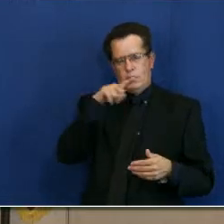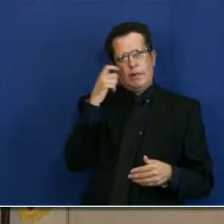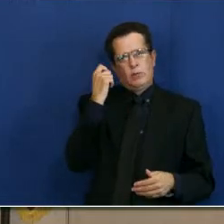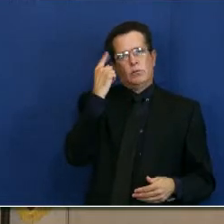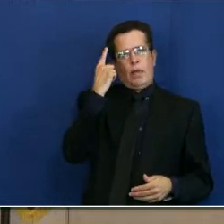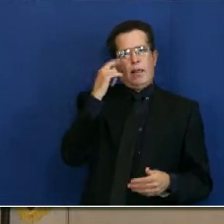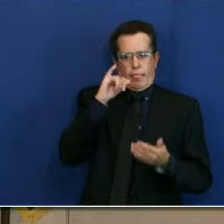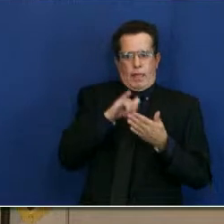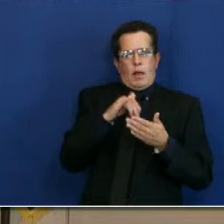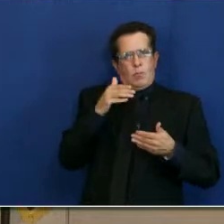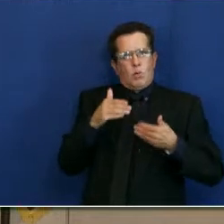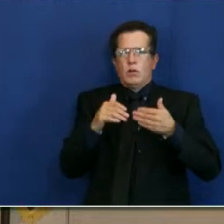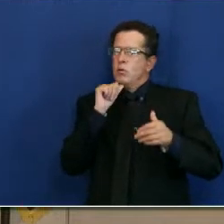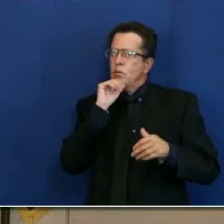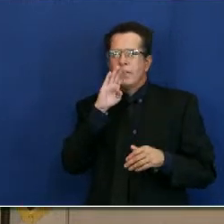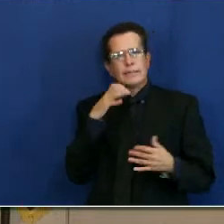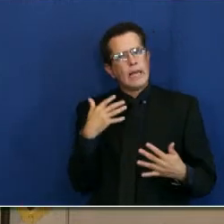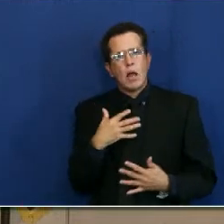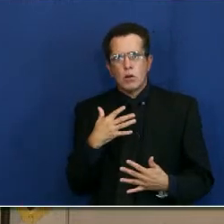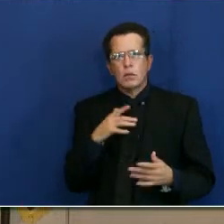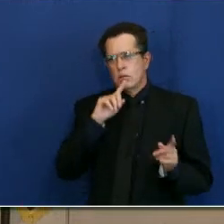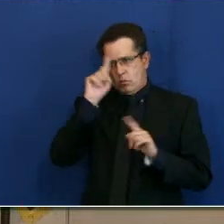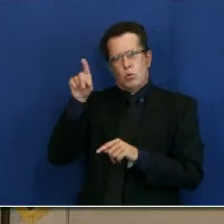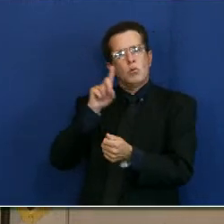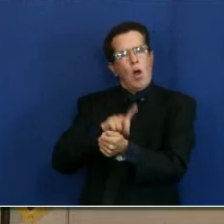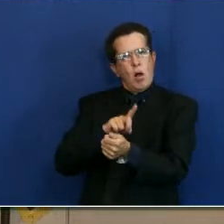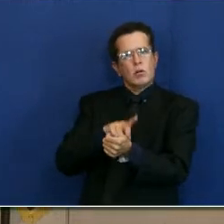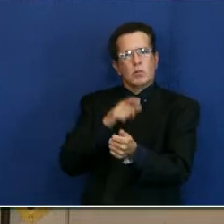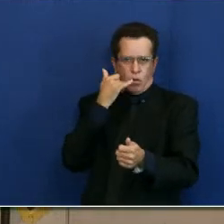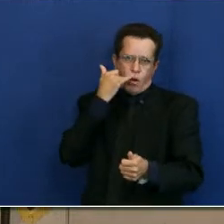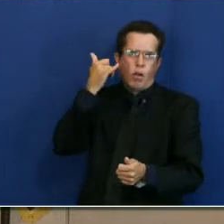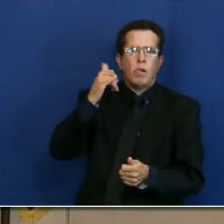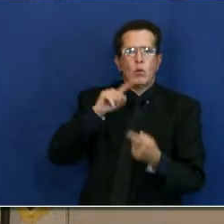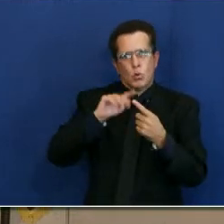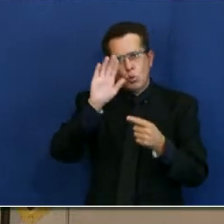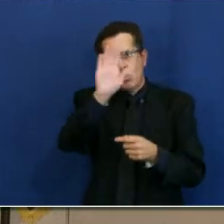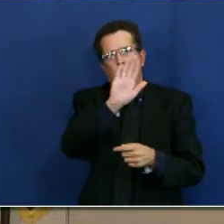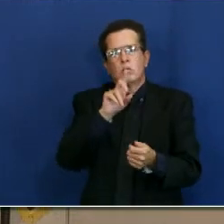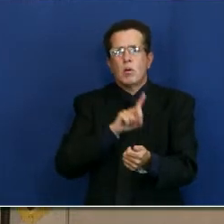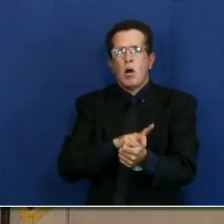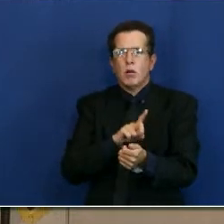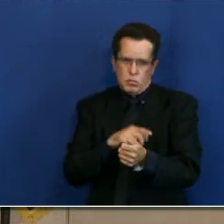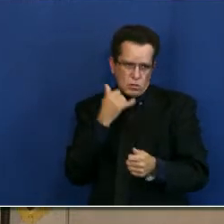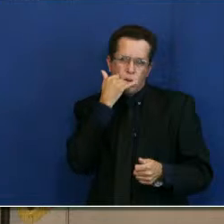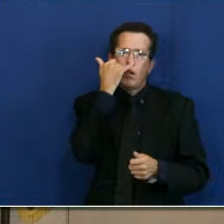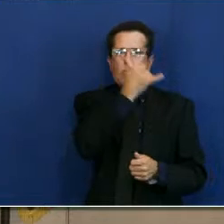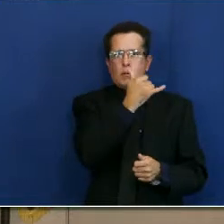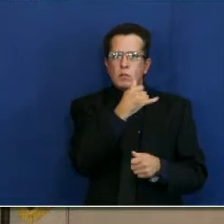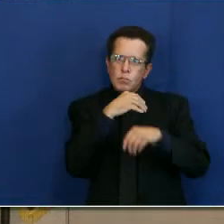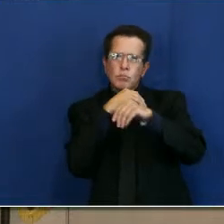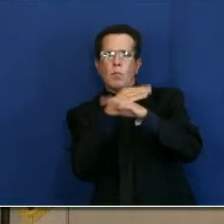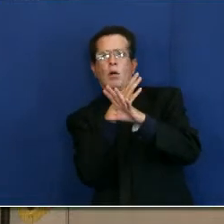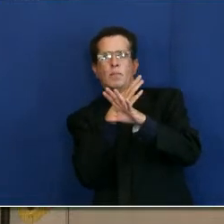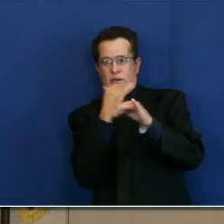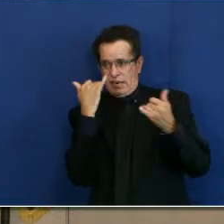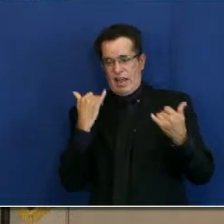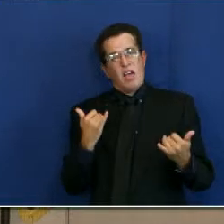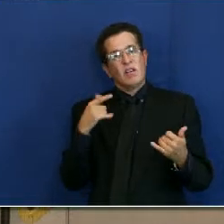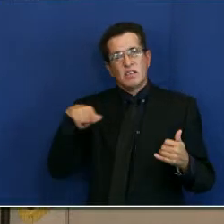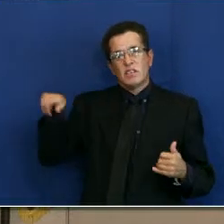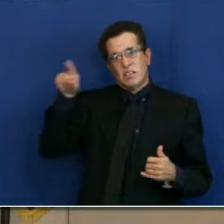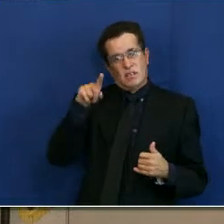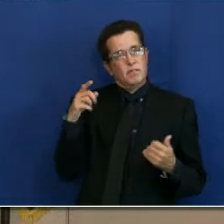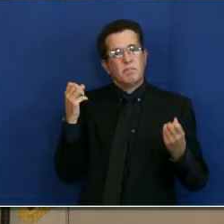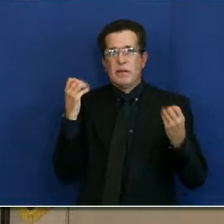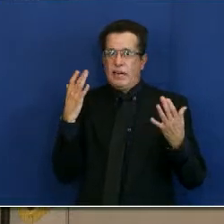that process. Don't be afraid to seek health care. Call your doctor. And now much of medical care is